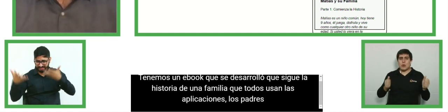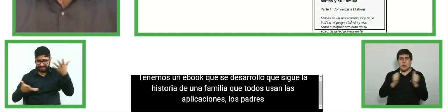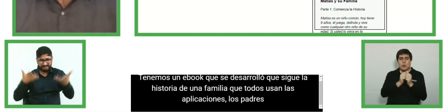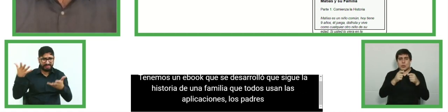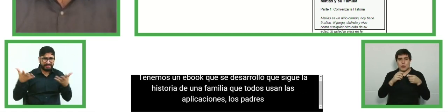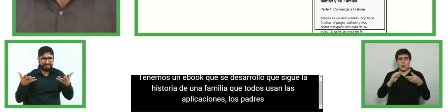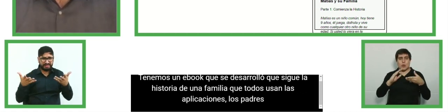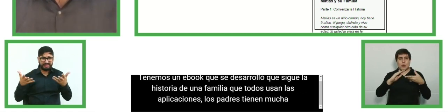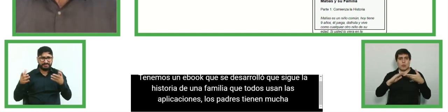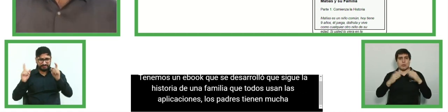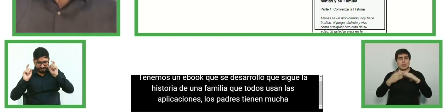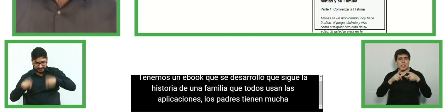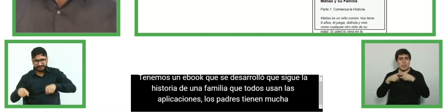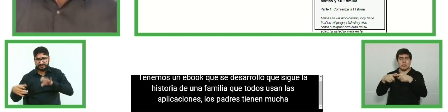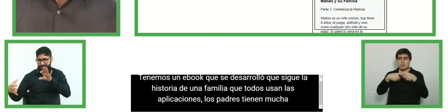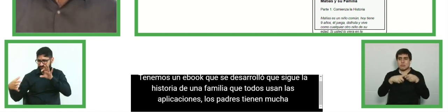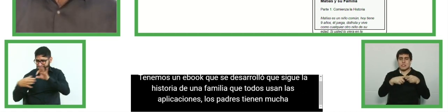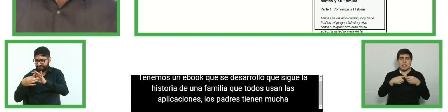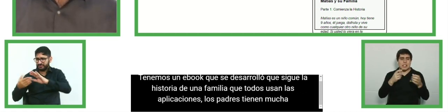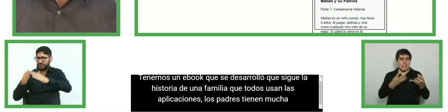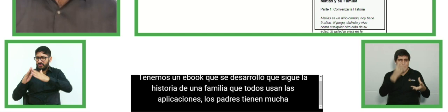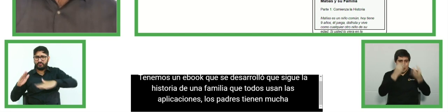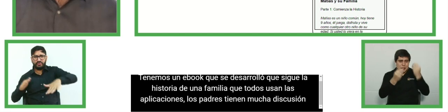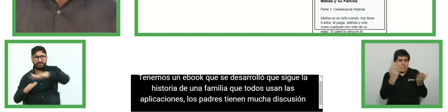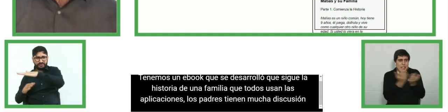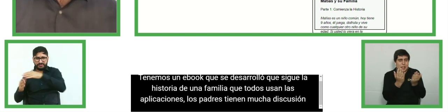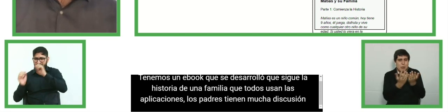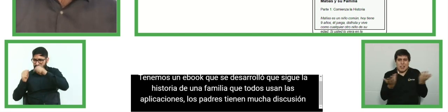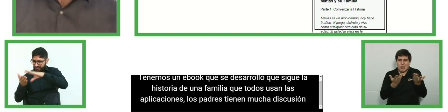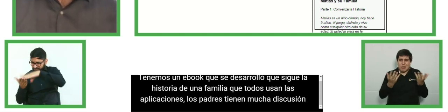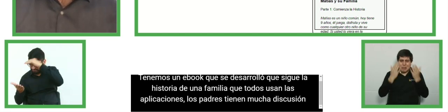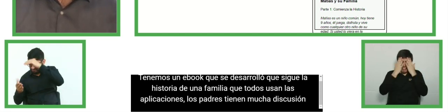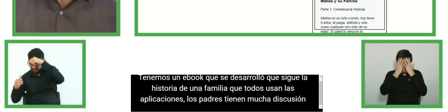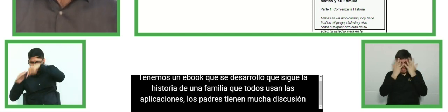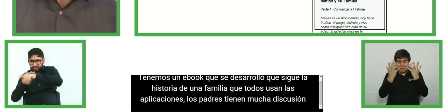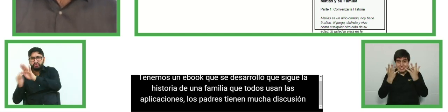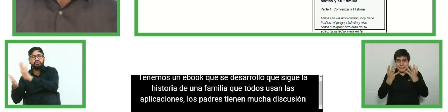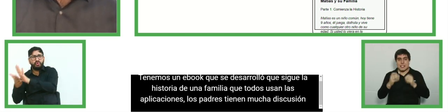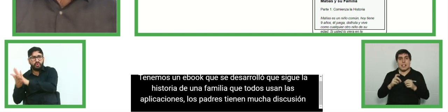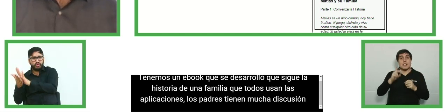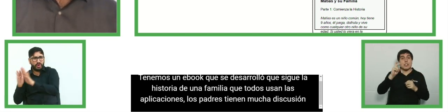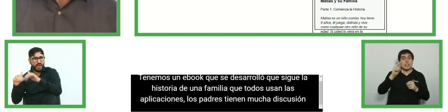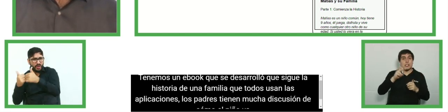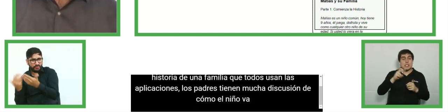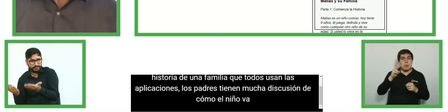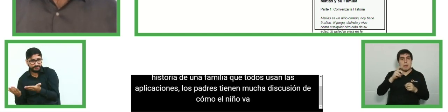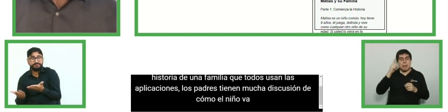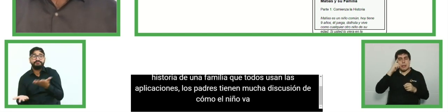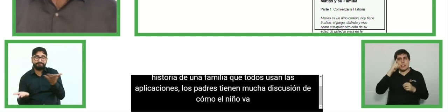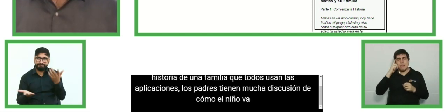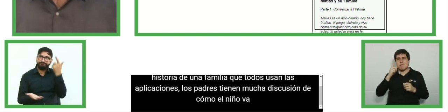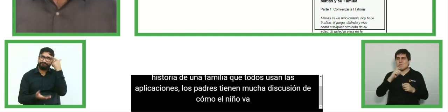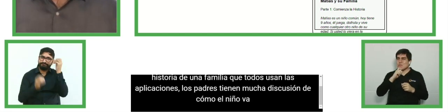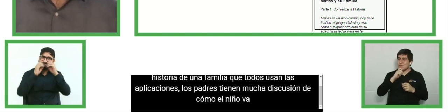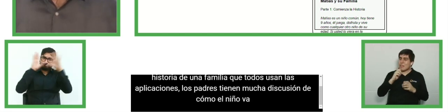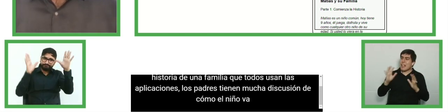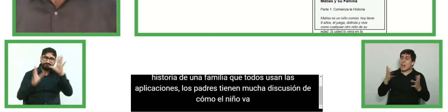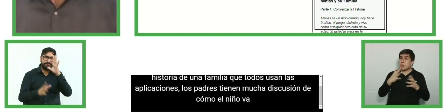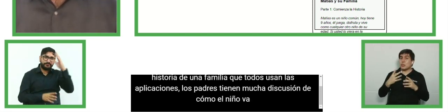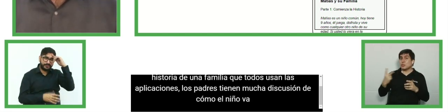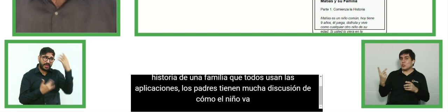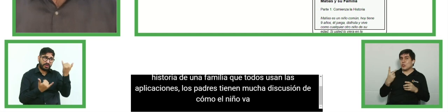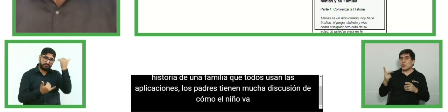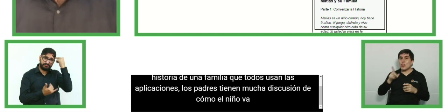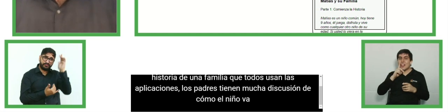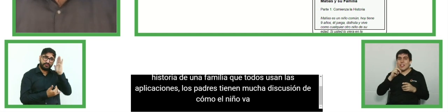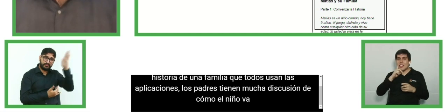get them hearing aids, then they'll magically be fixed and we won't have to provide anything else. And they go to different practitioners